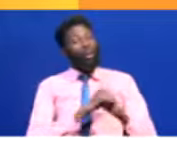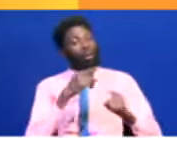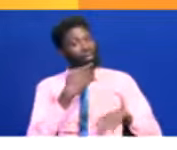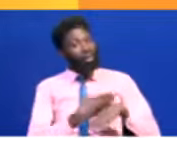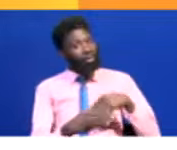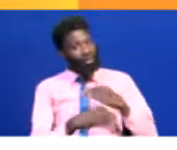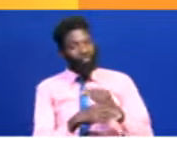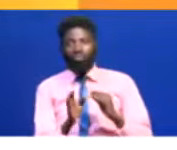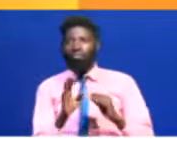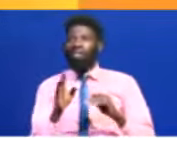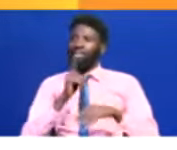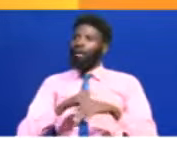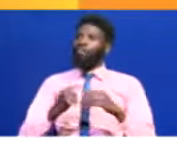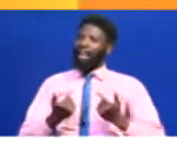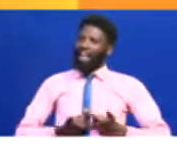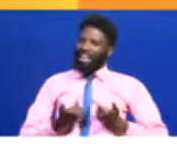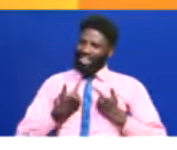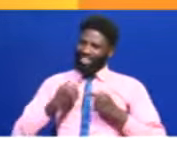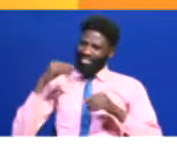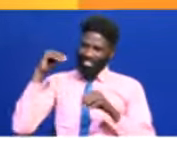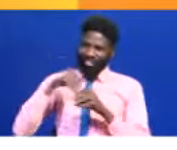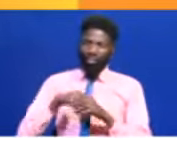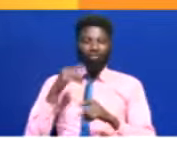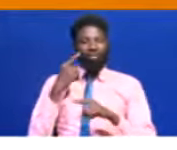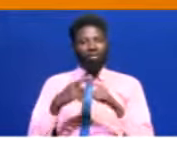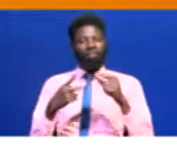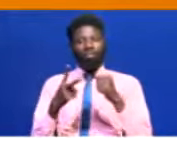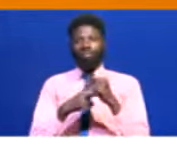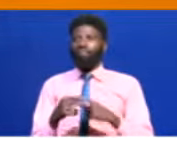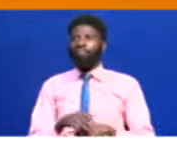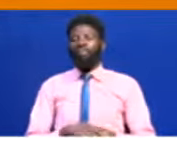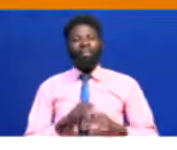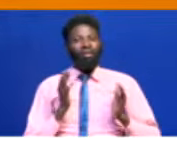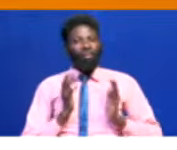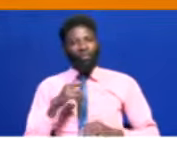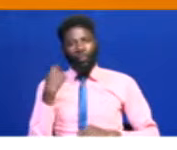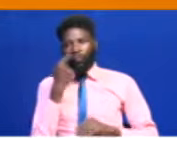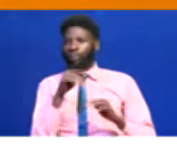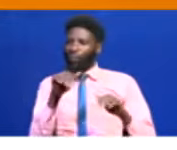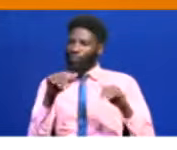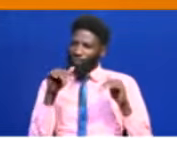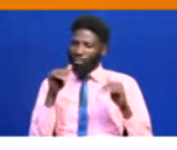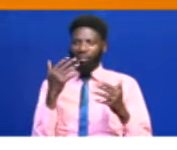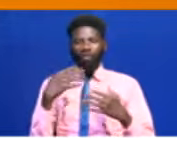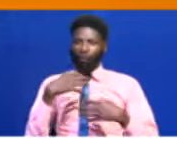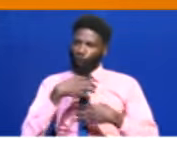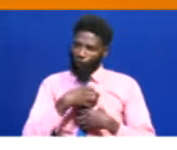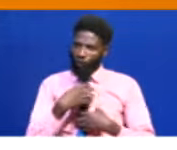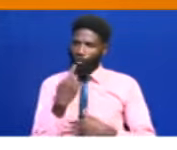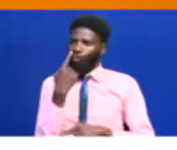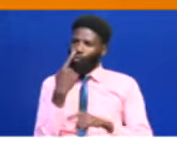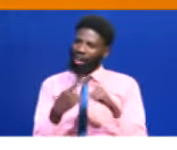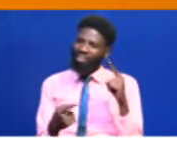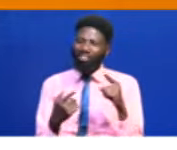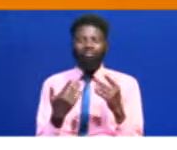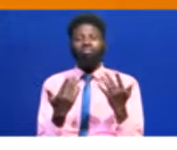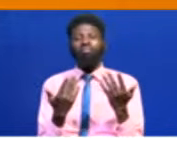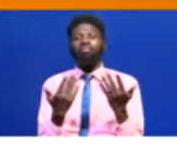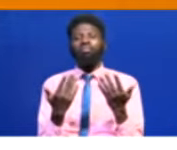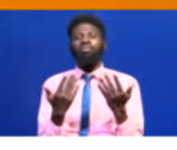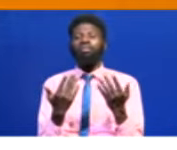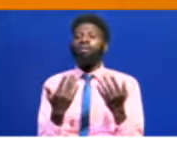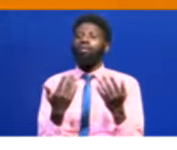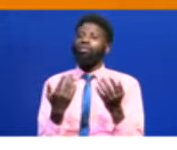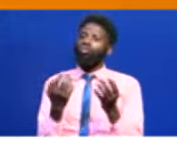No. Occupancy. 7 years of occupancy. Yes, yes, mm-hmm. yes. Now, for someone who is maybe waiting to retire maybe in the next 1 year or so, mm-hmm. they've already been onboarded